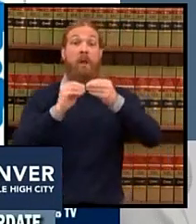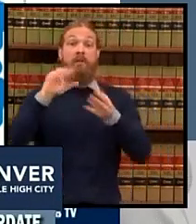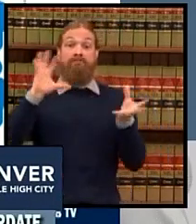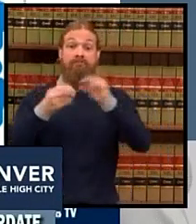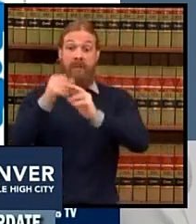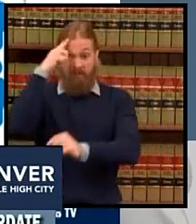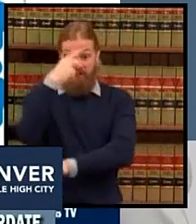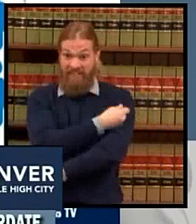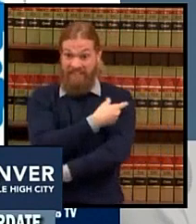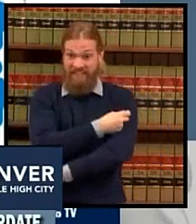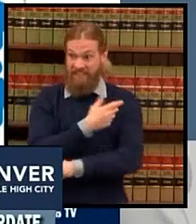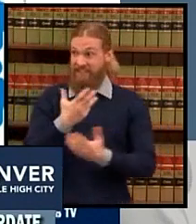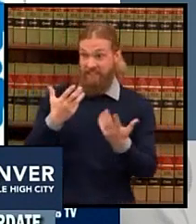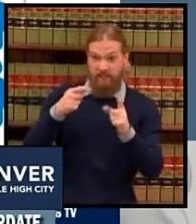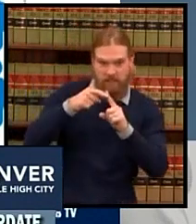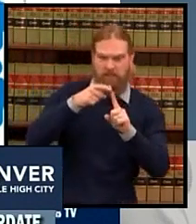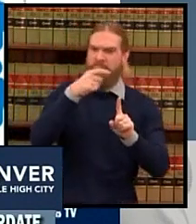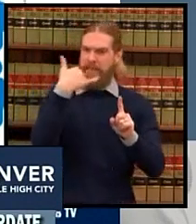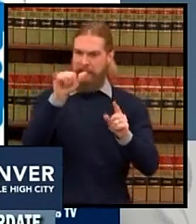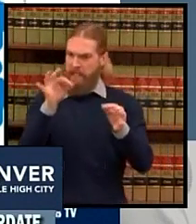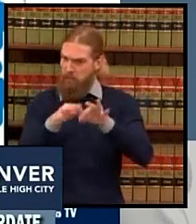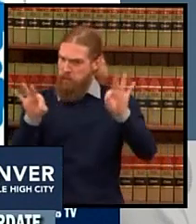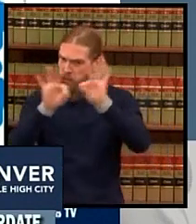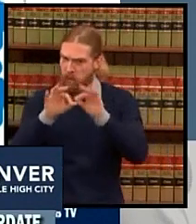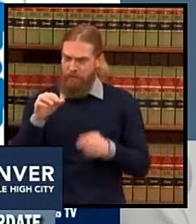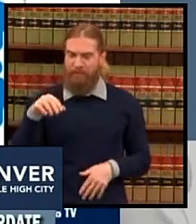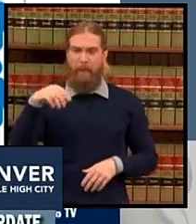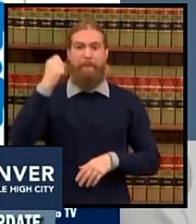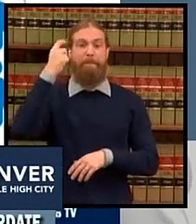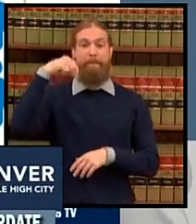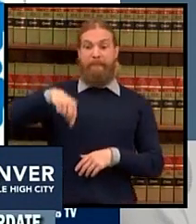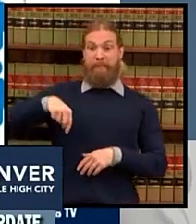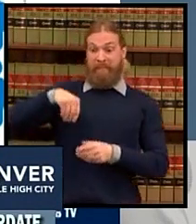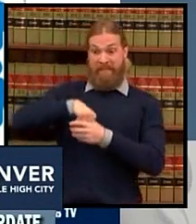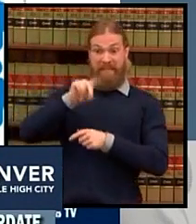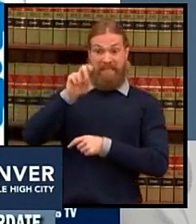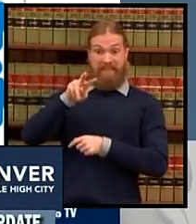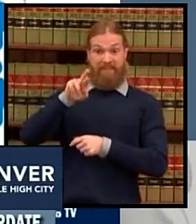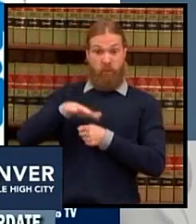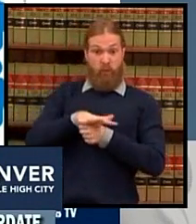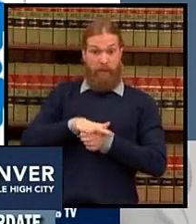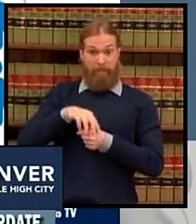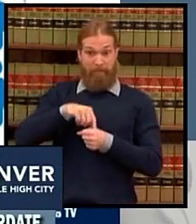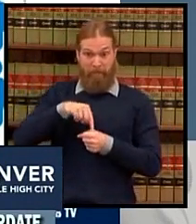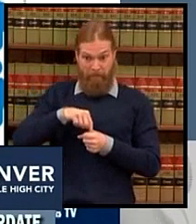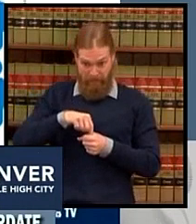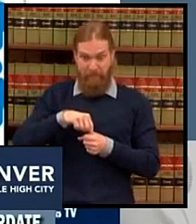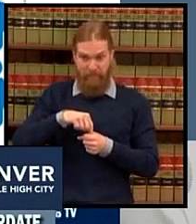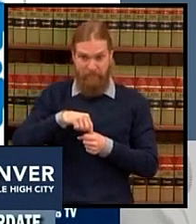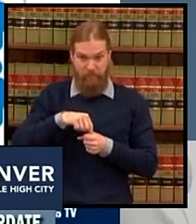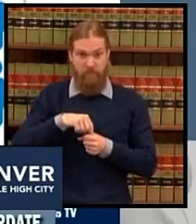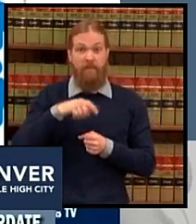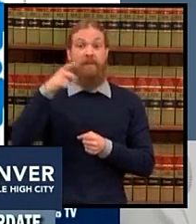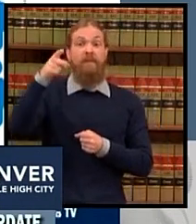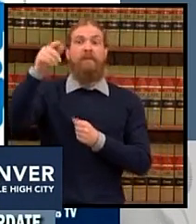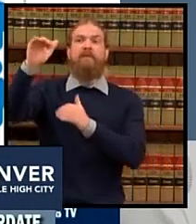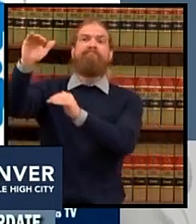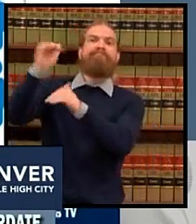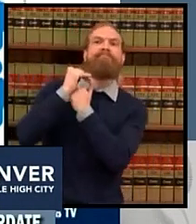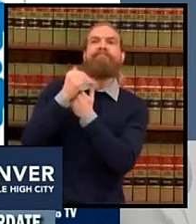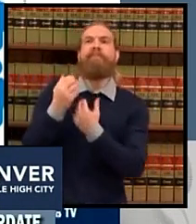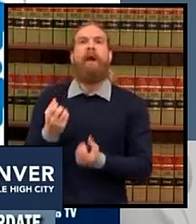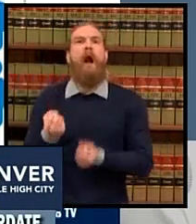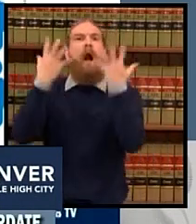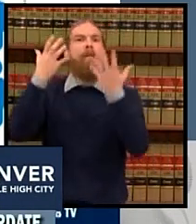this, the limiting factor in Denver is the amount of vaccine that we receive. That's largely out of